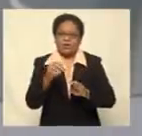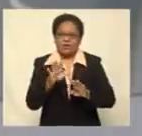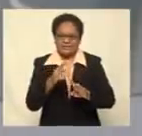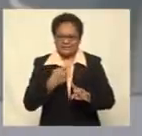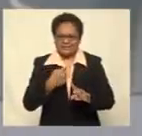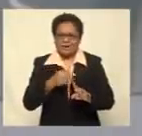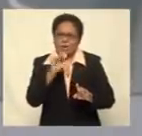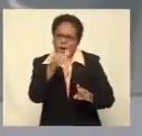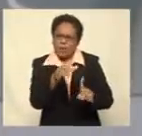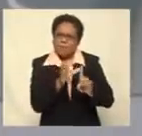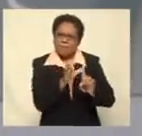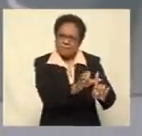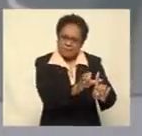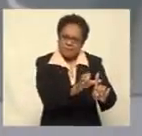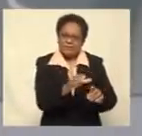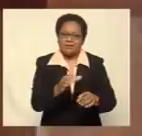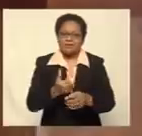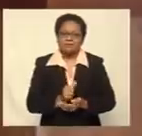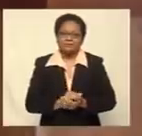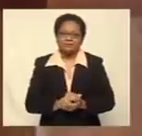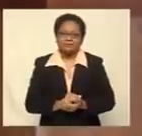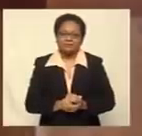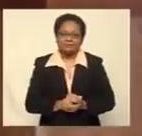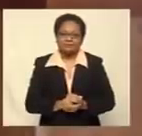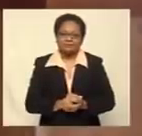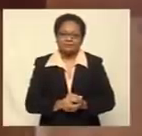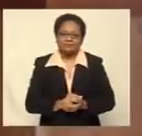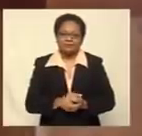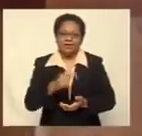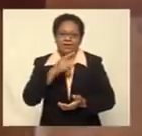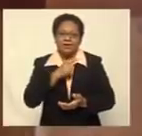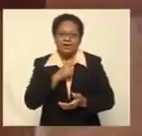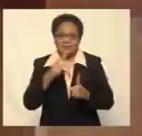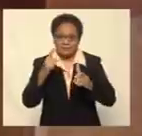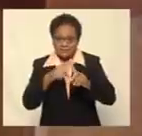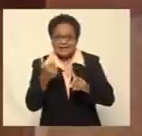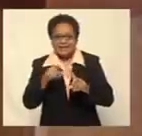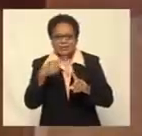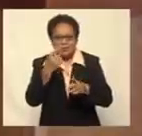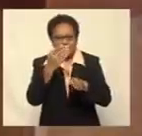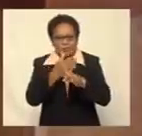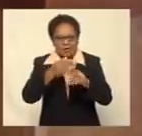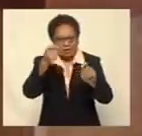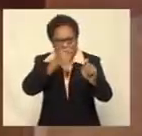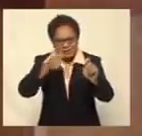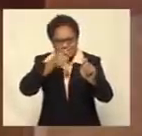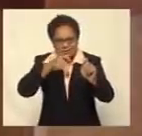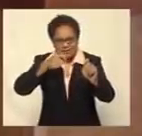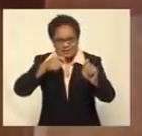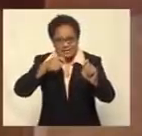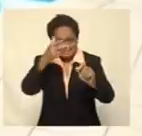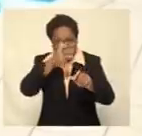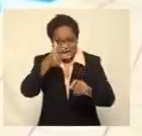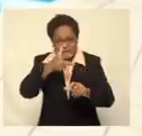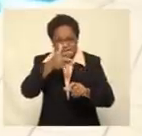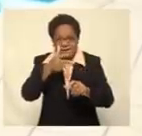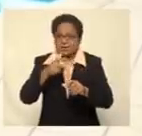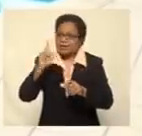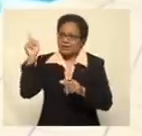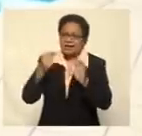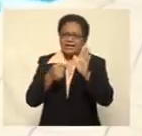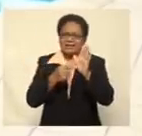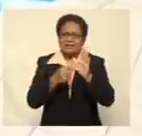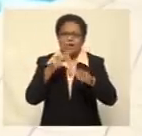self-isolation or quarantine. This comes as Naikaso and our camera crew were at Tanoa Hotel on April 16th for a